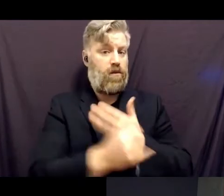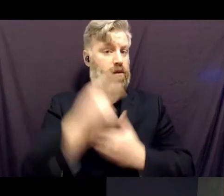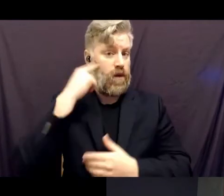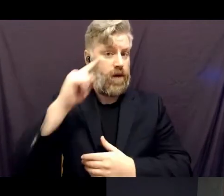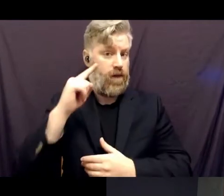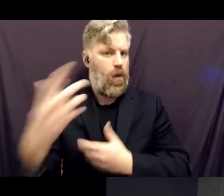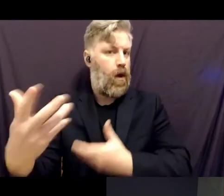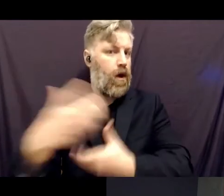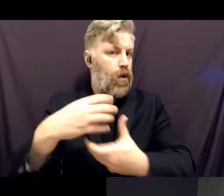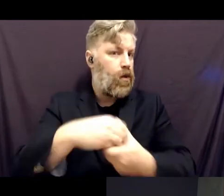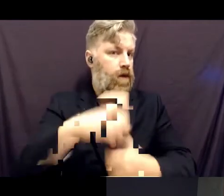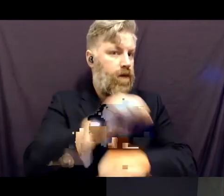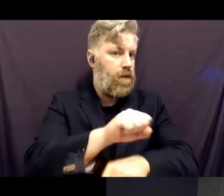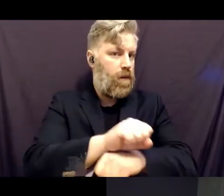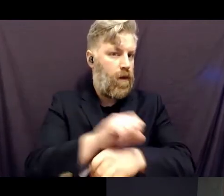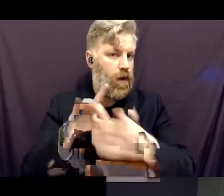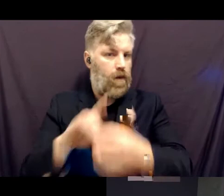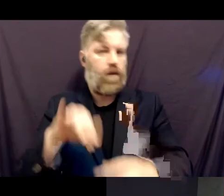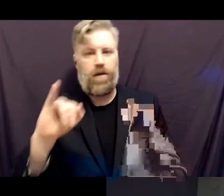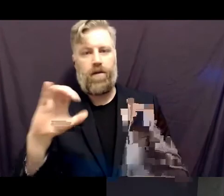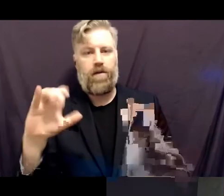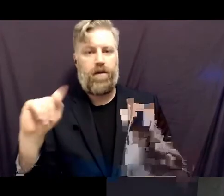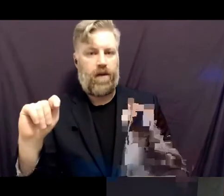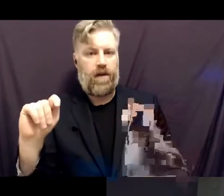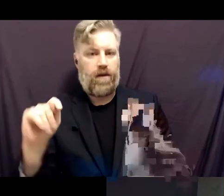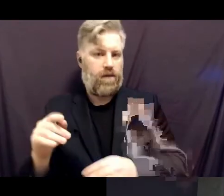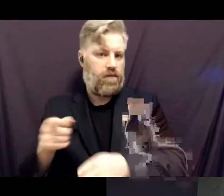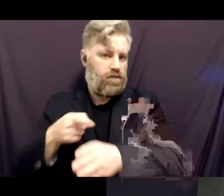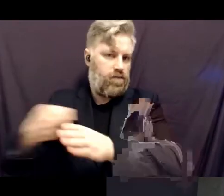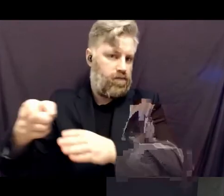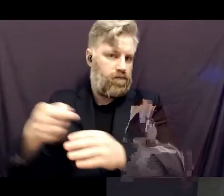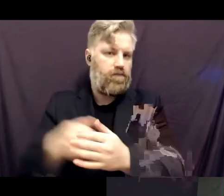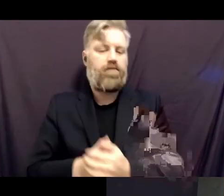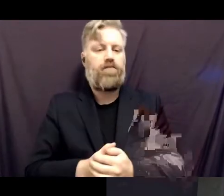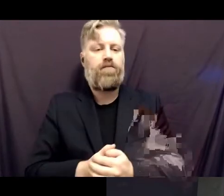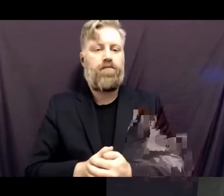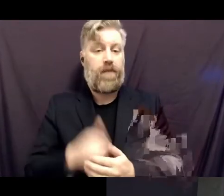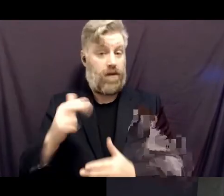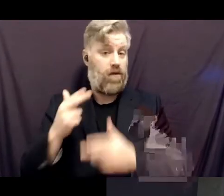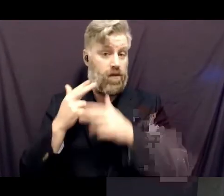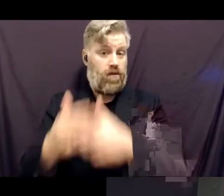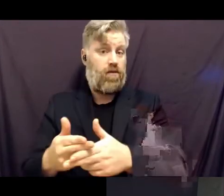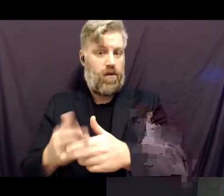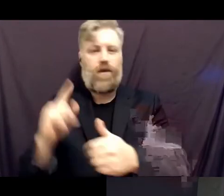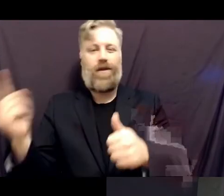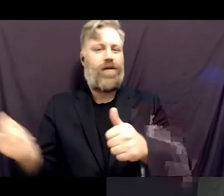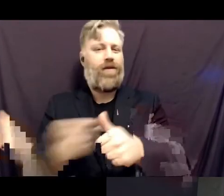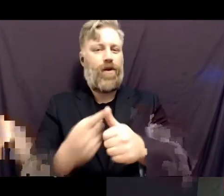the ICT sector. This we have called the first